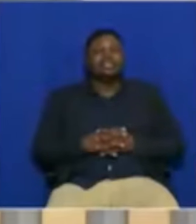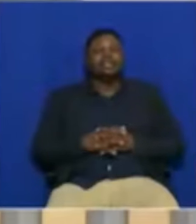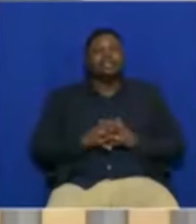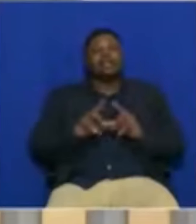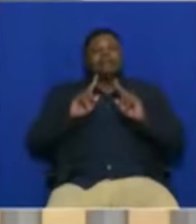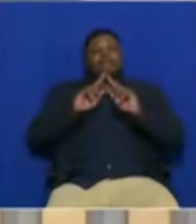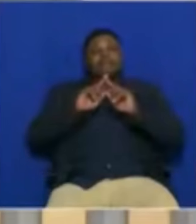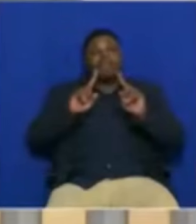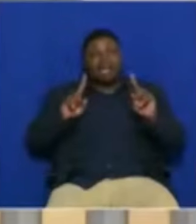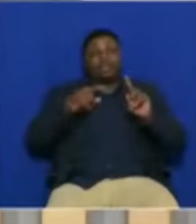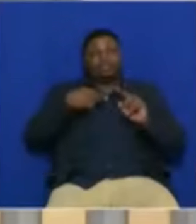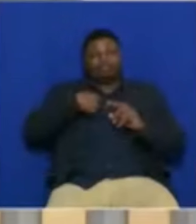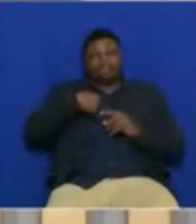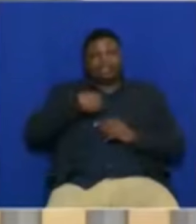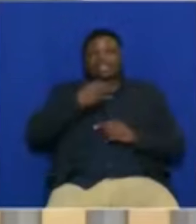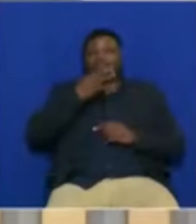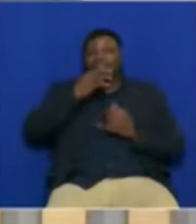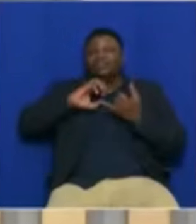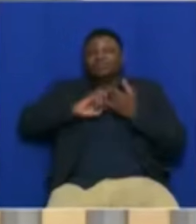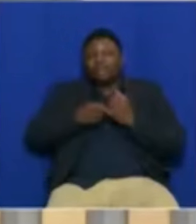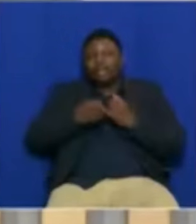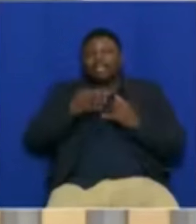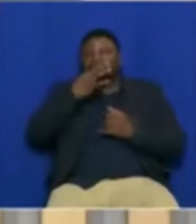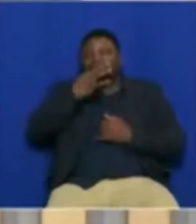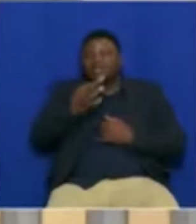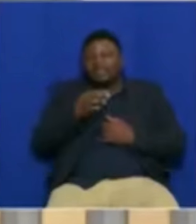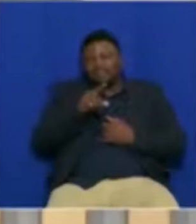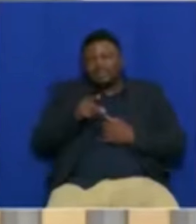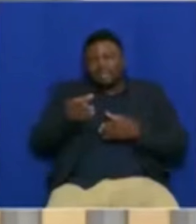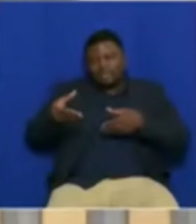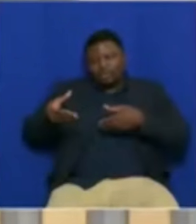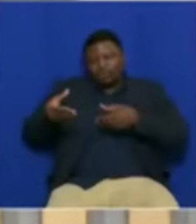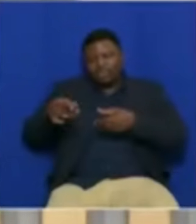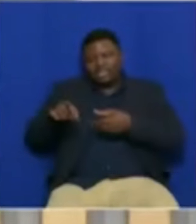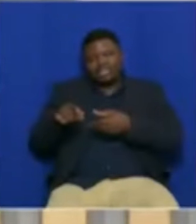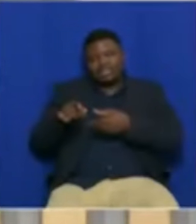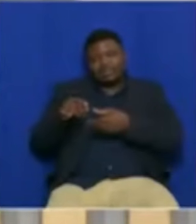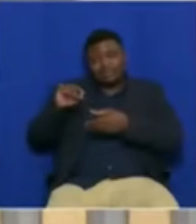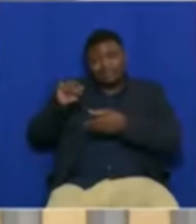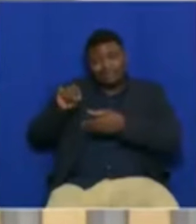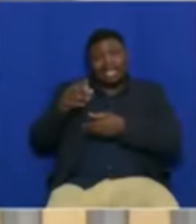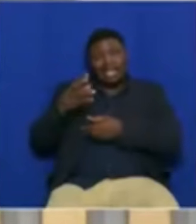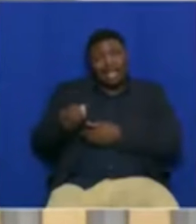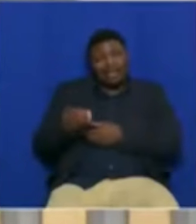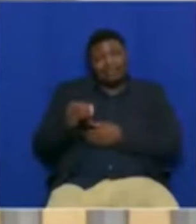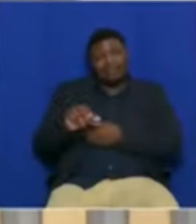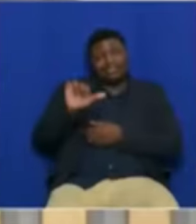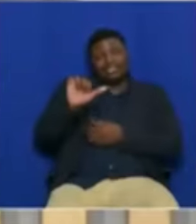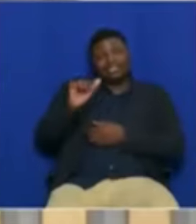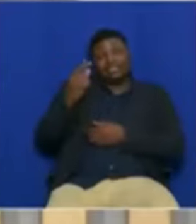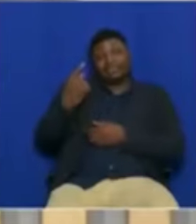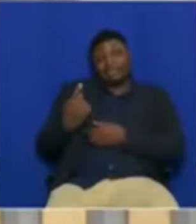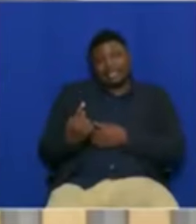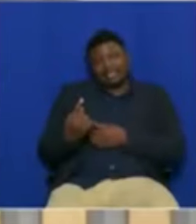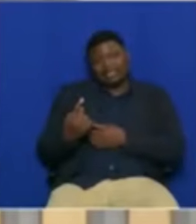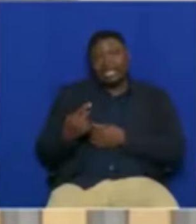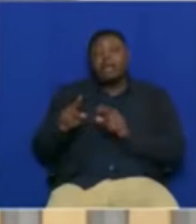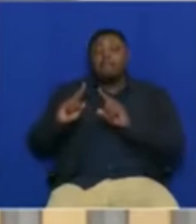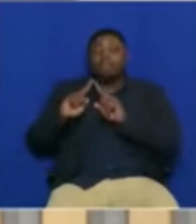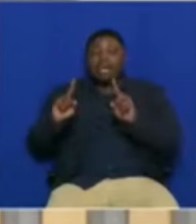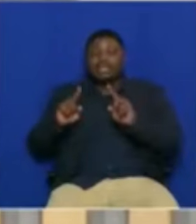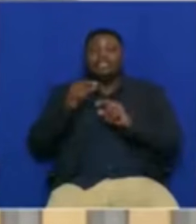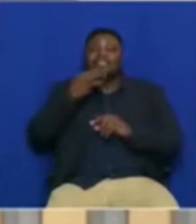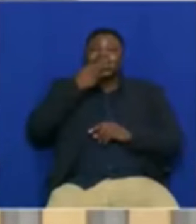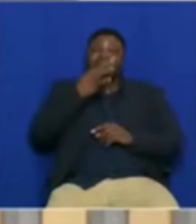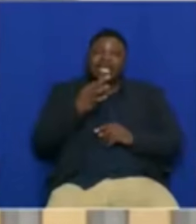got later, which only had an A1, the statement is such that there should be further information gathered from there.